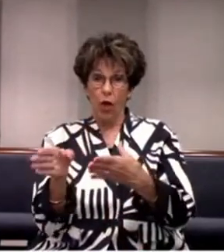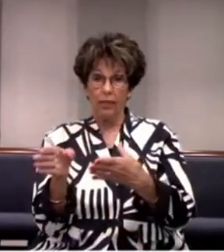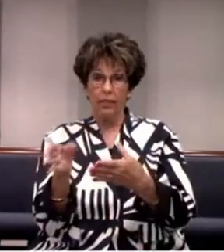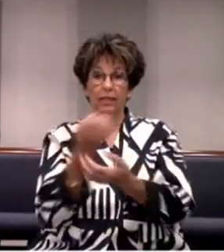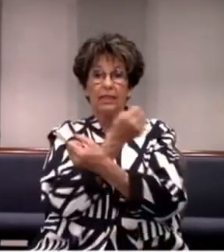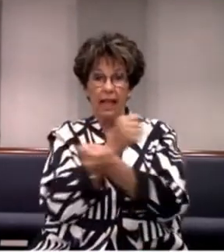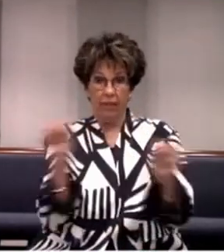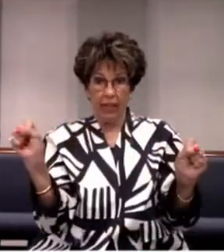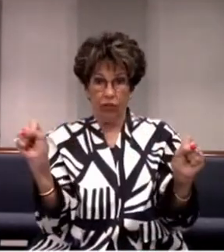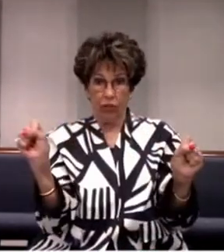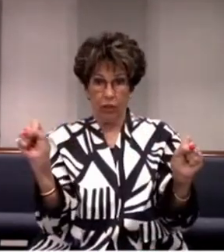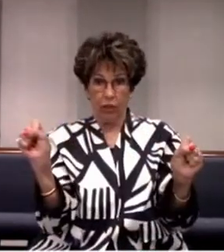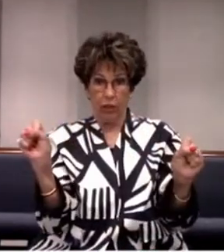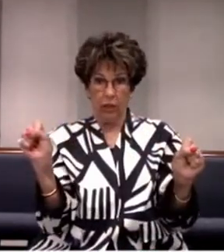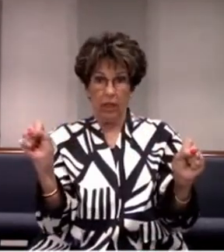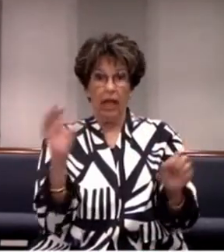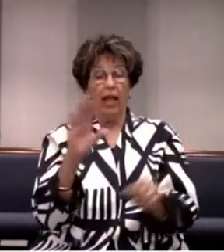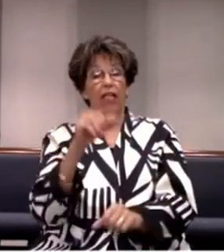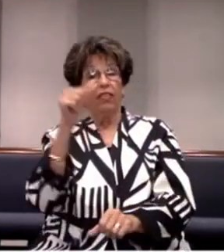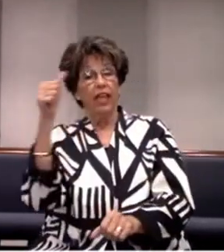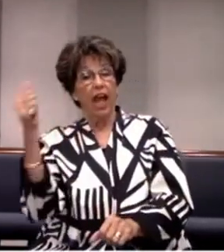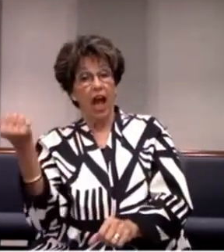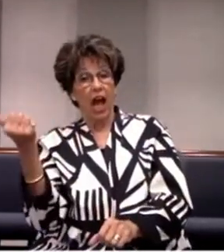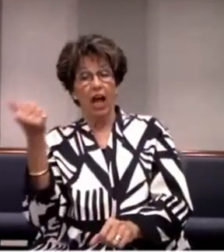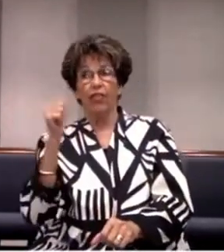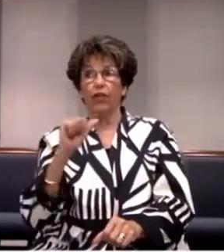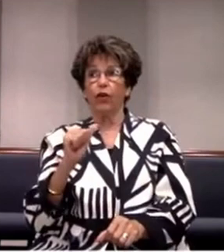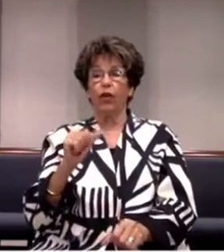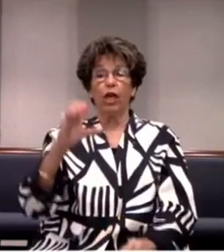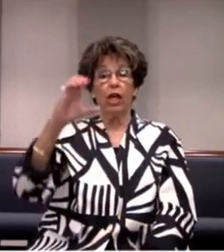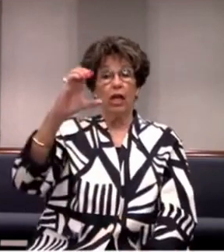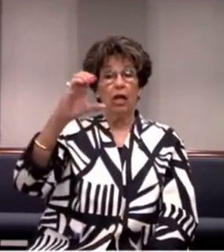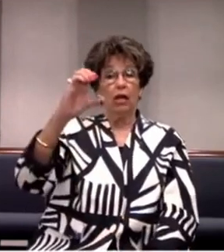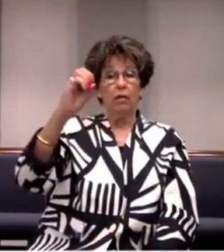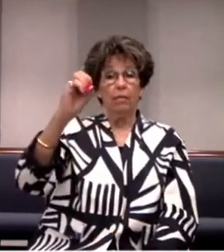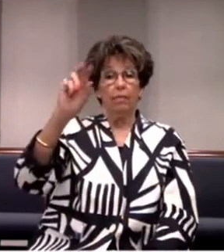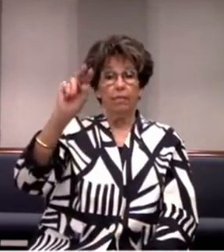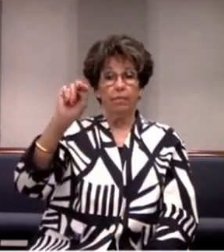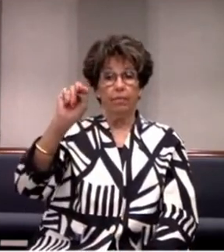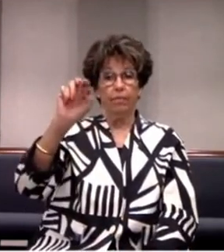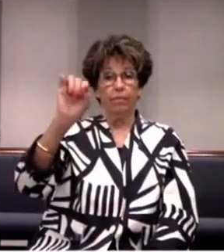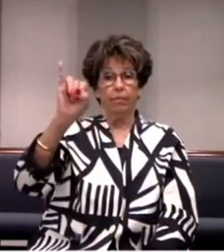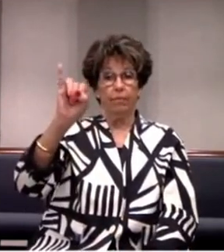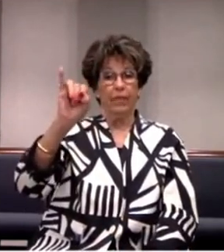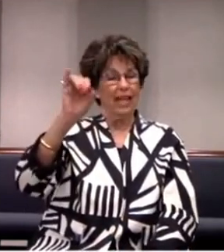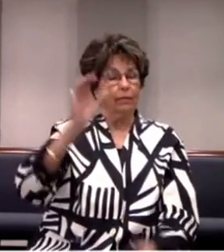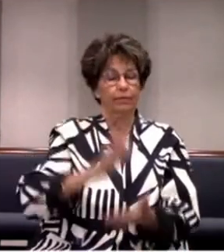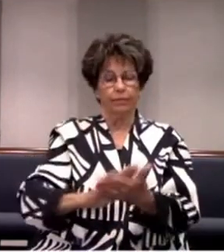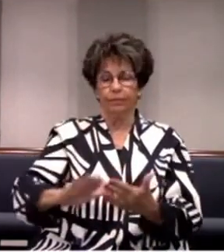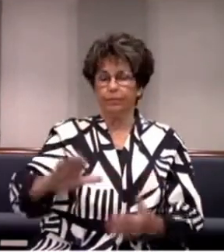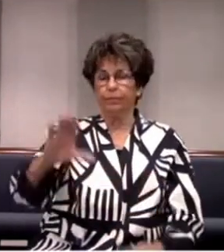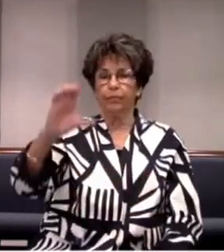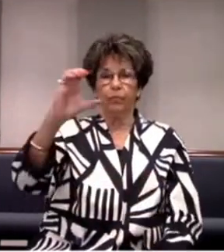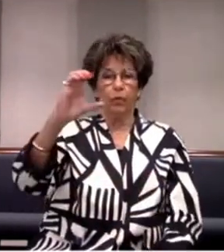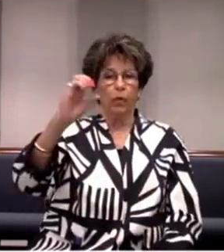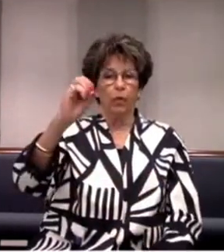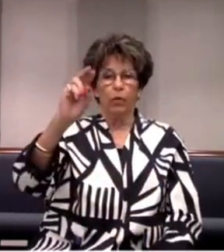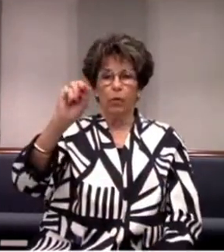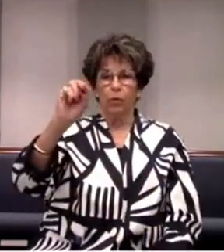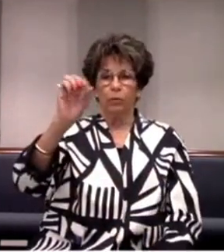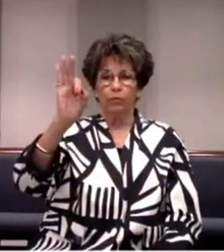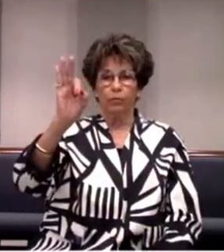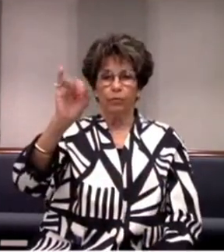confirms salvation. The Apostle Peter here is writing about a moment when